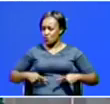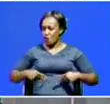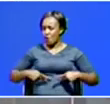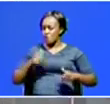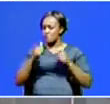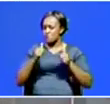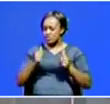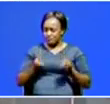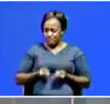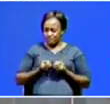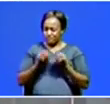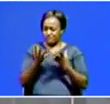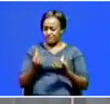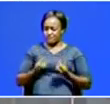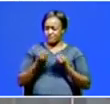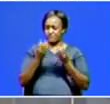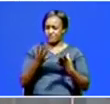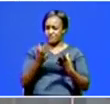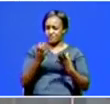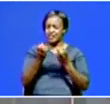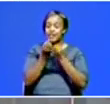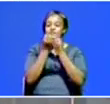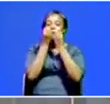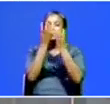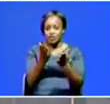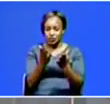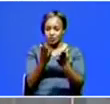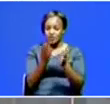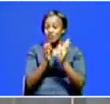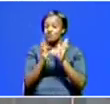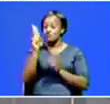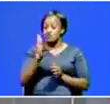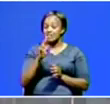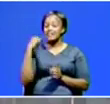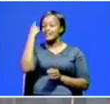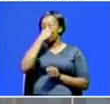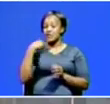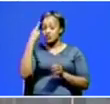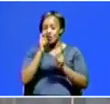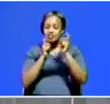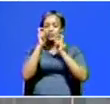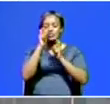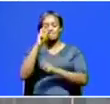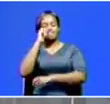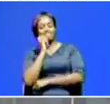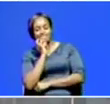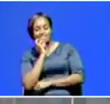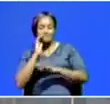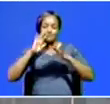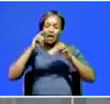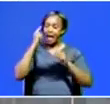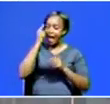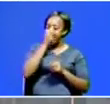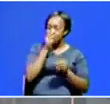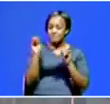to express or convey information. This includes facial expressions, body posture, gestures, eye